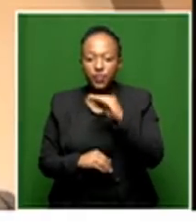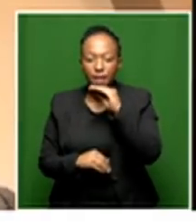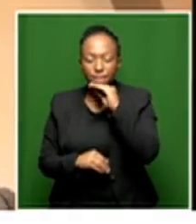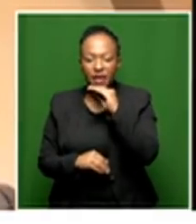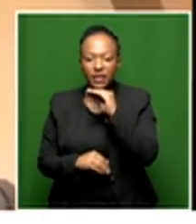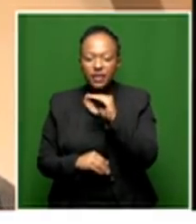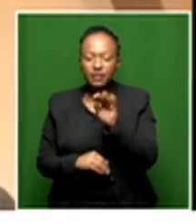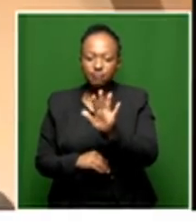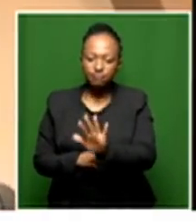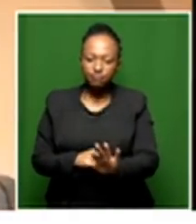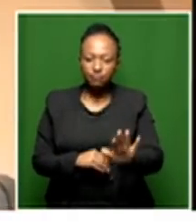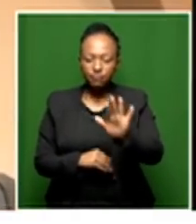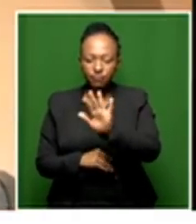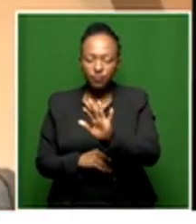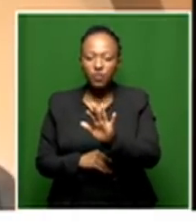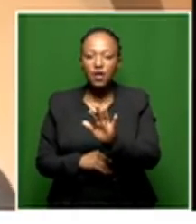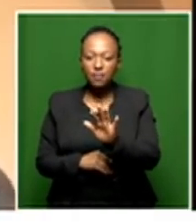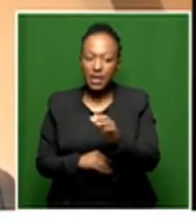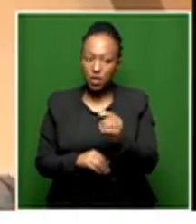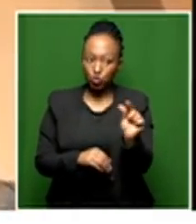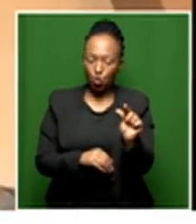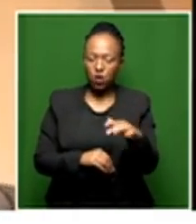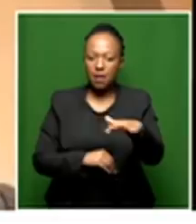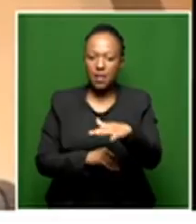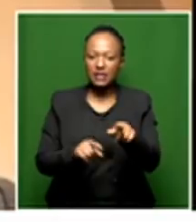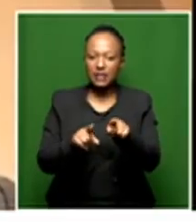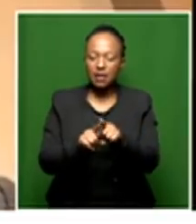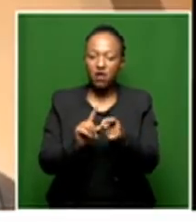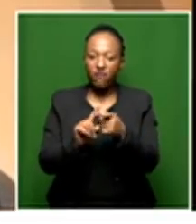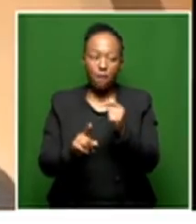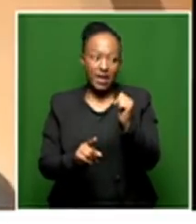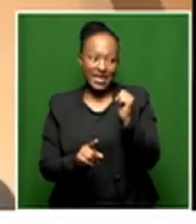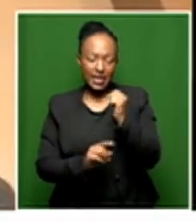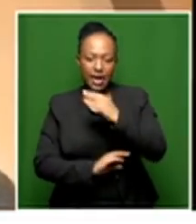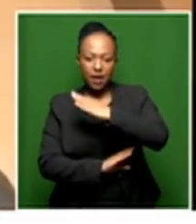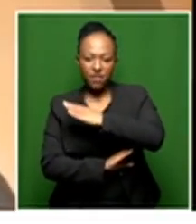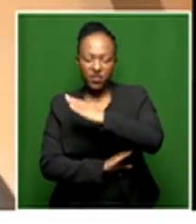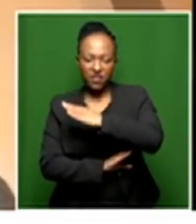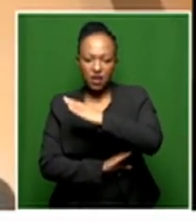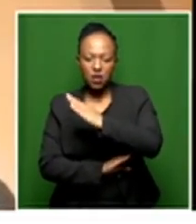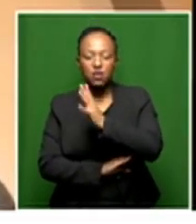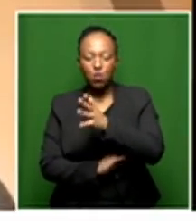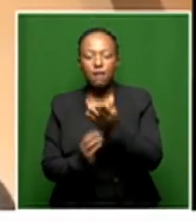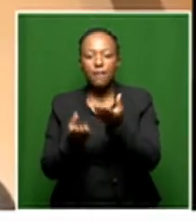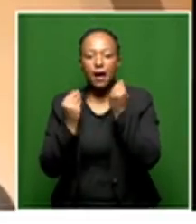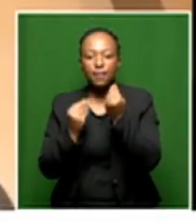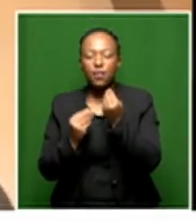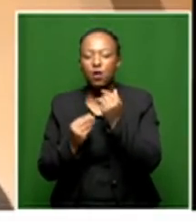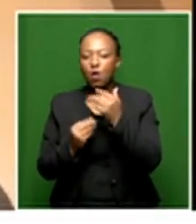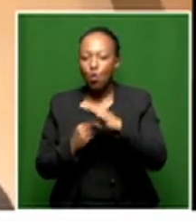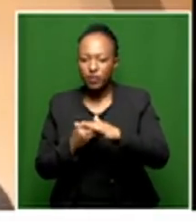areas around those places should also be, by yesterday evening, should be getting water.